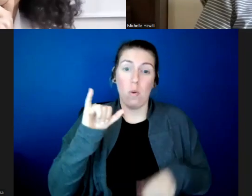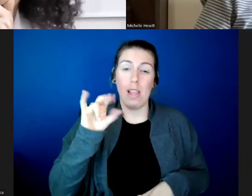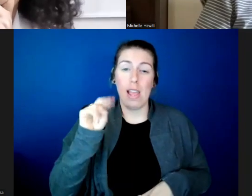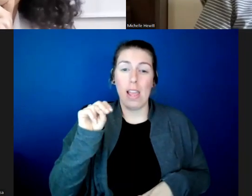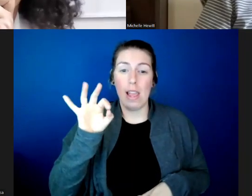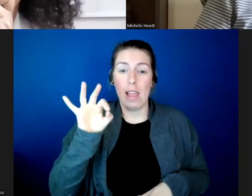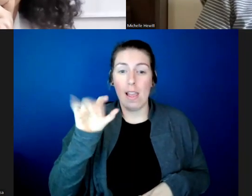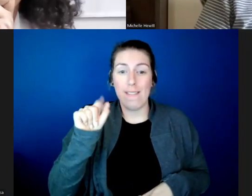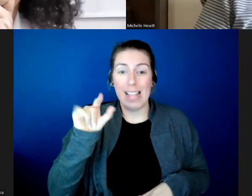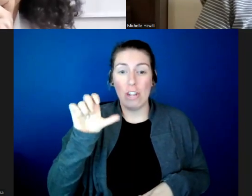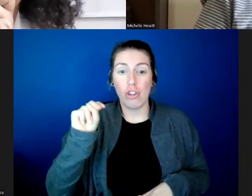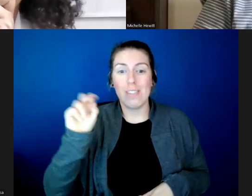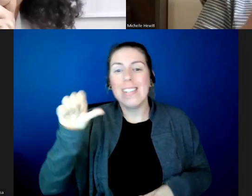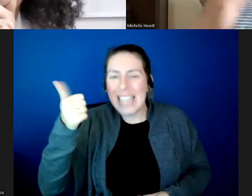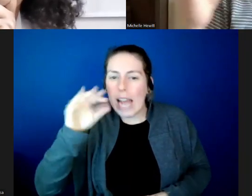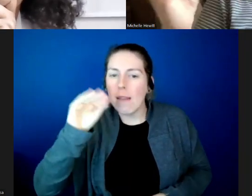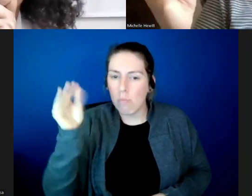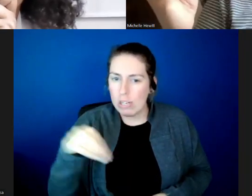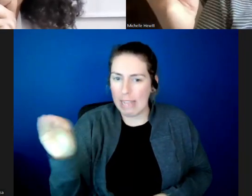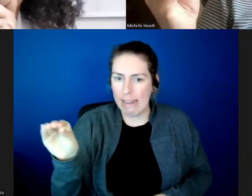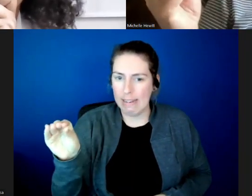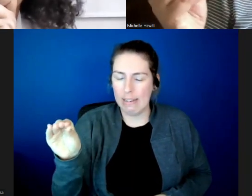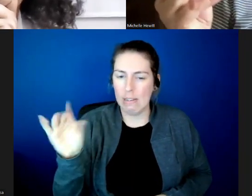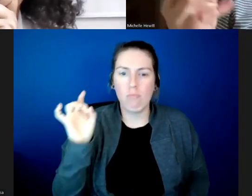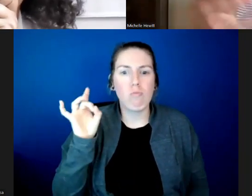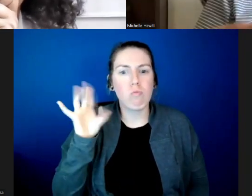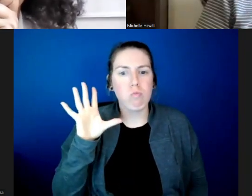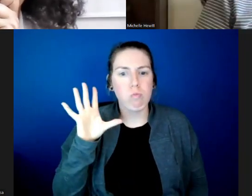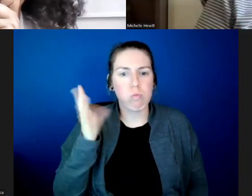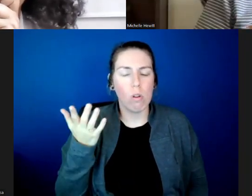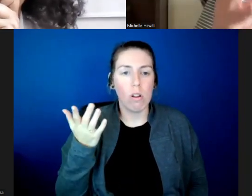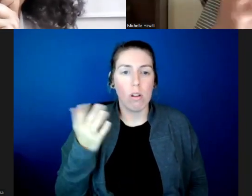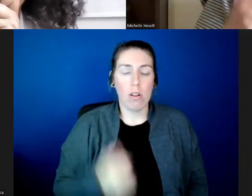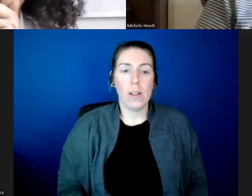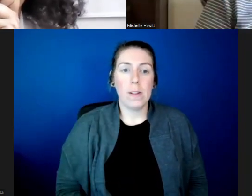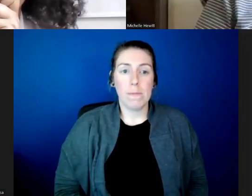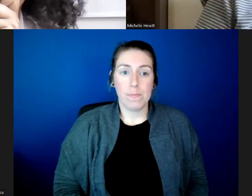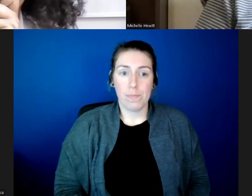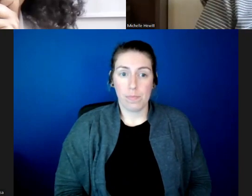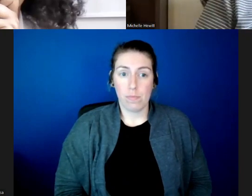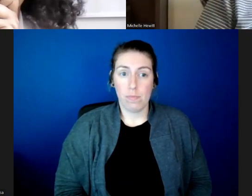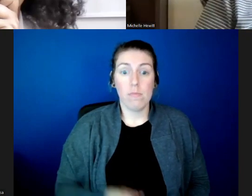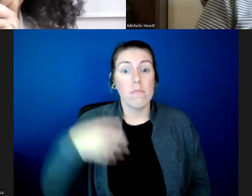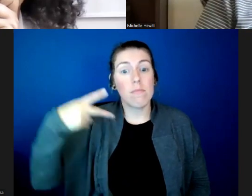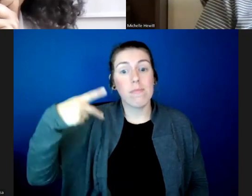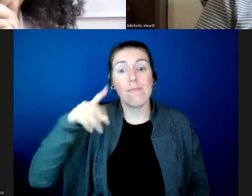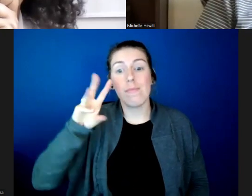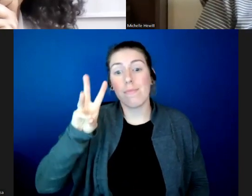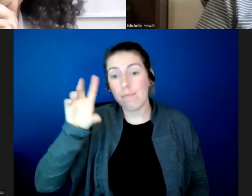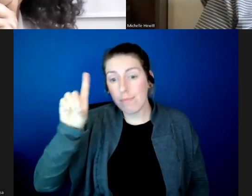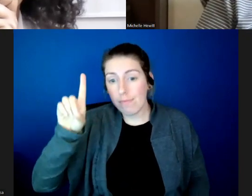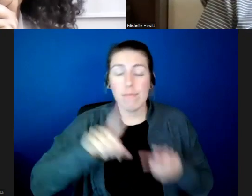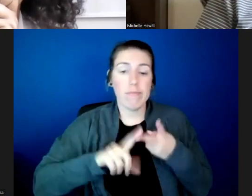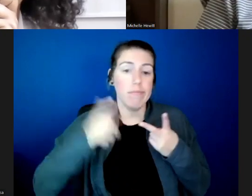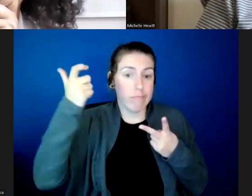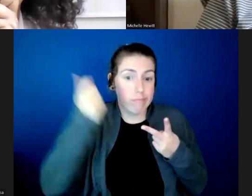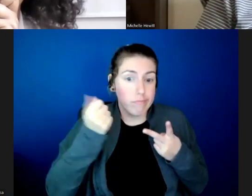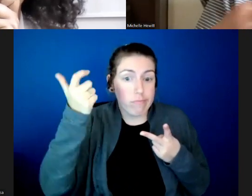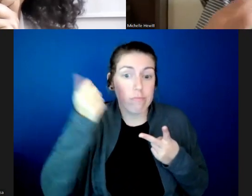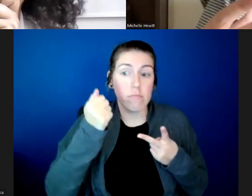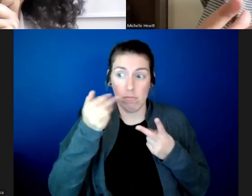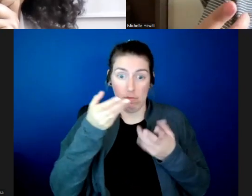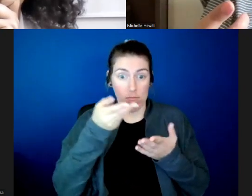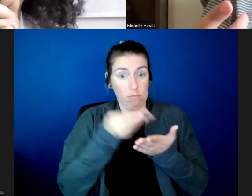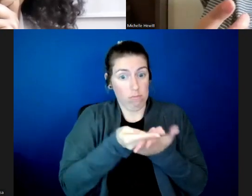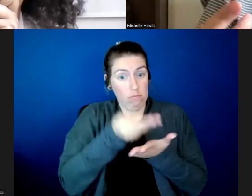And when you look at the proportion that people spend PWD and other welfare assistance payments on, food takes